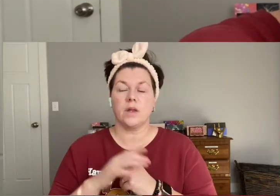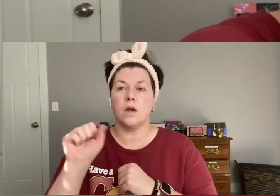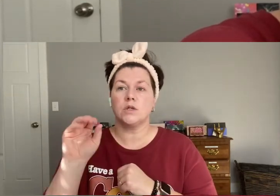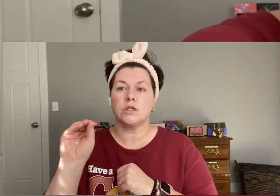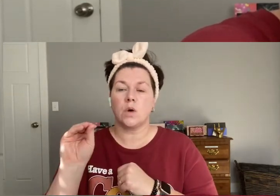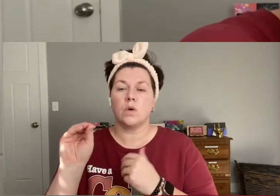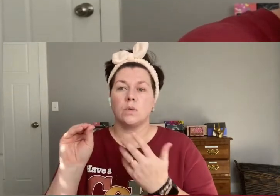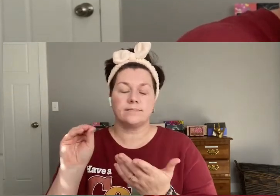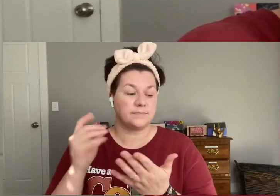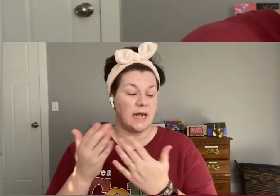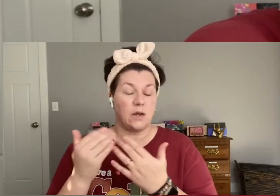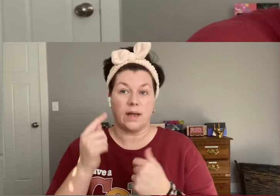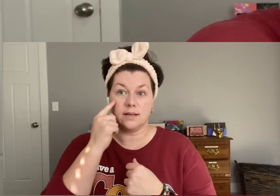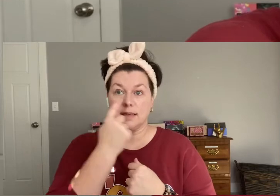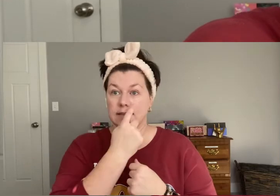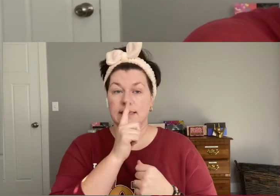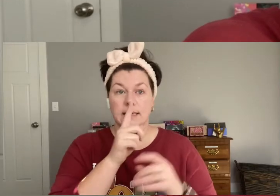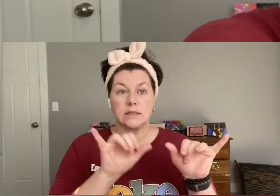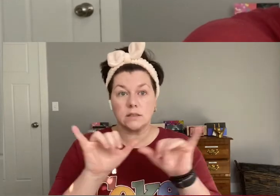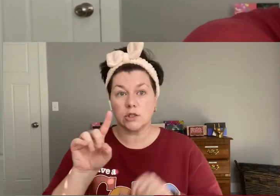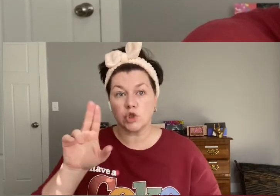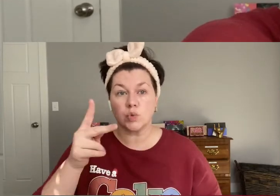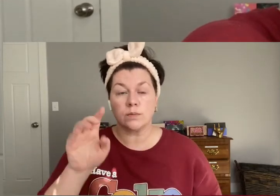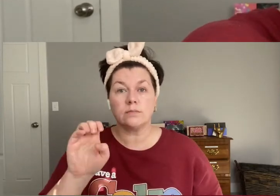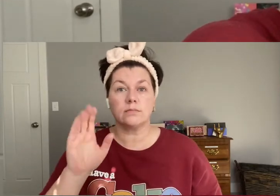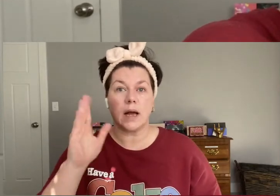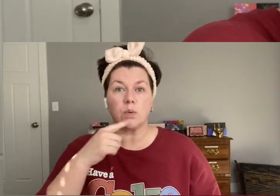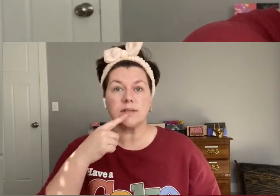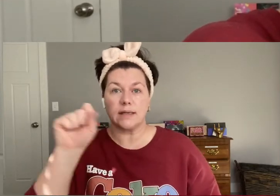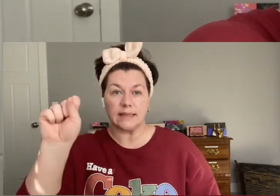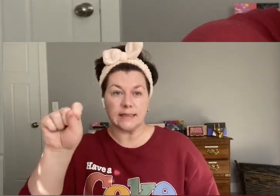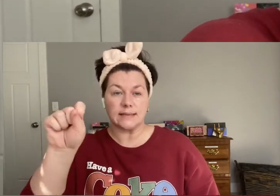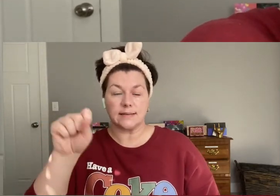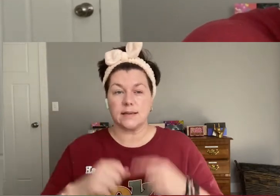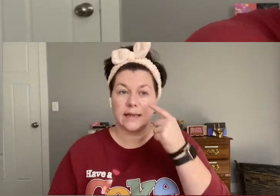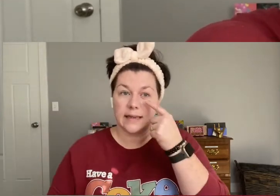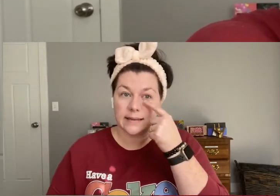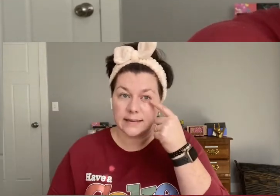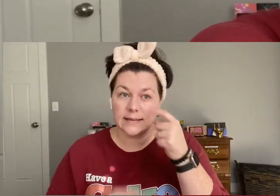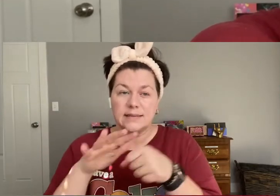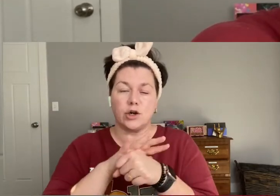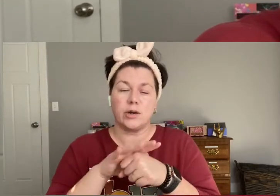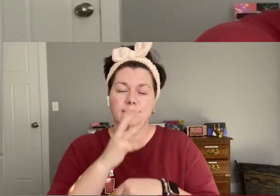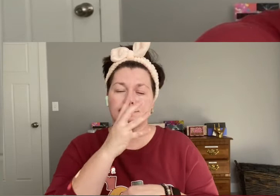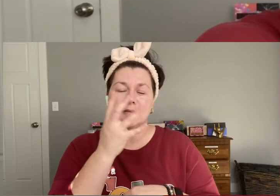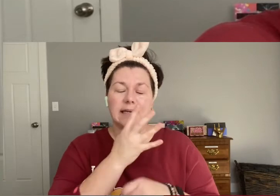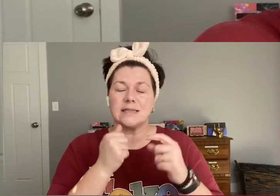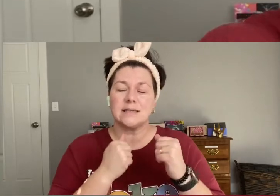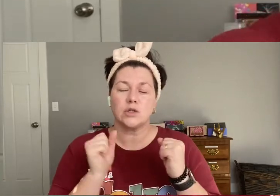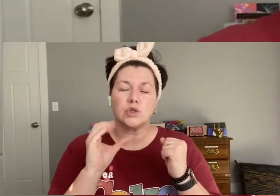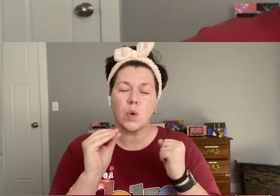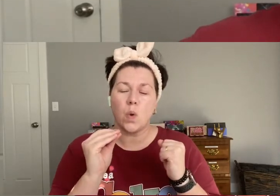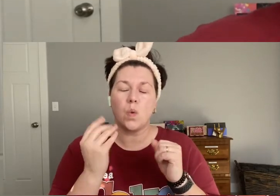highlighter. And they have such an amazing highlight game. So that's really sad to